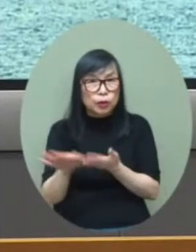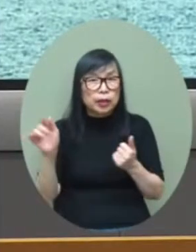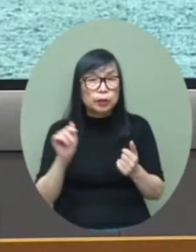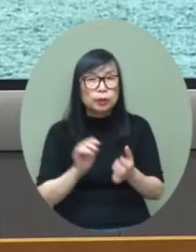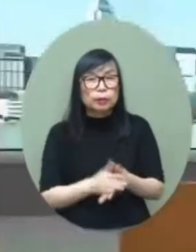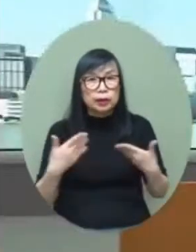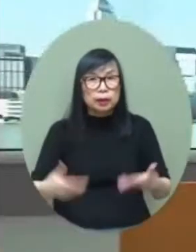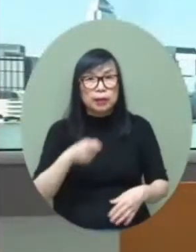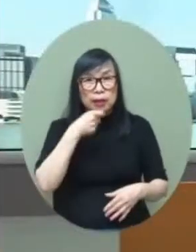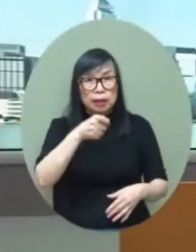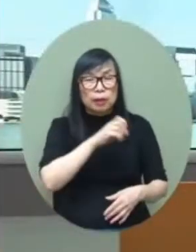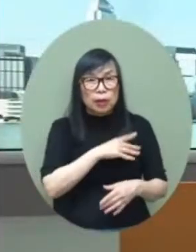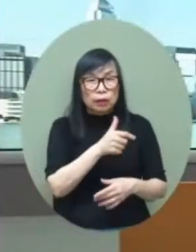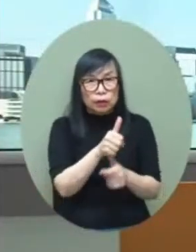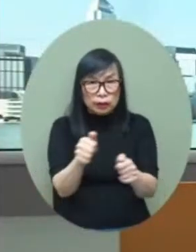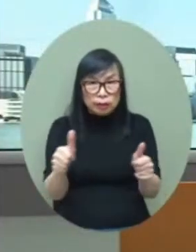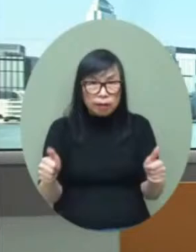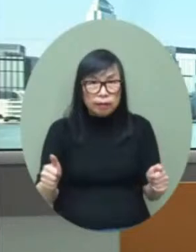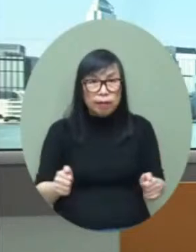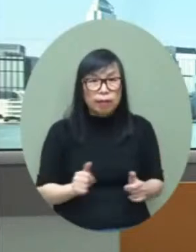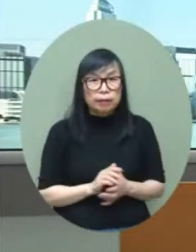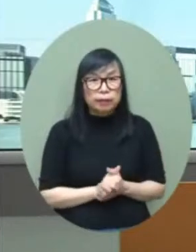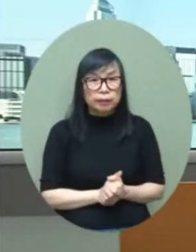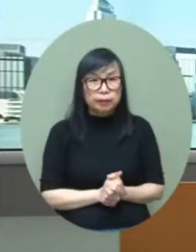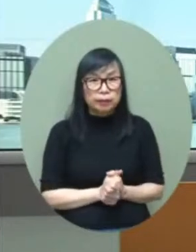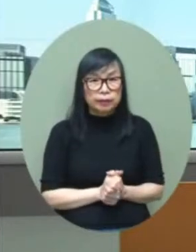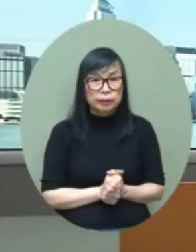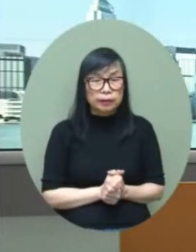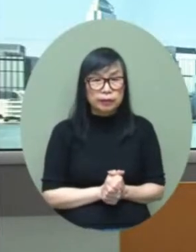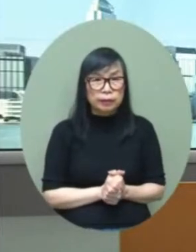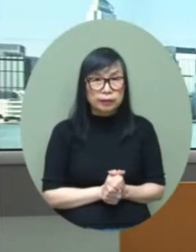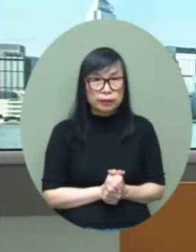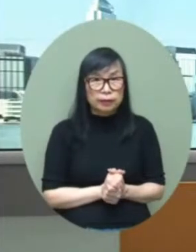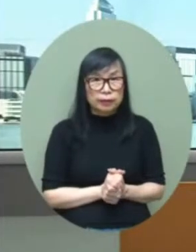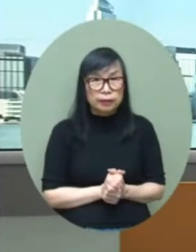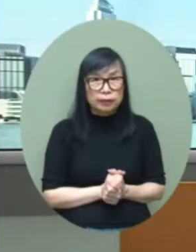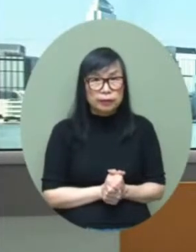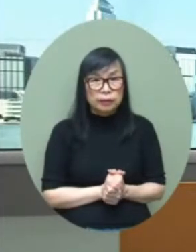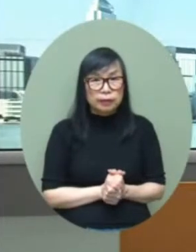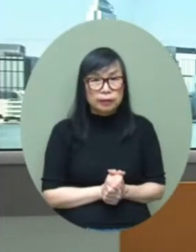will be removed. Thank you very much. The press briefing ends here.